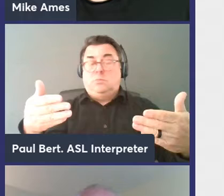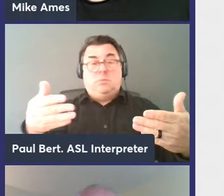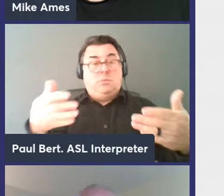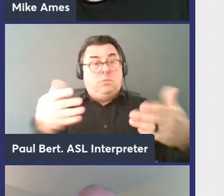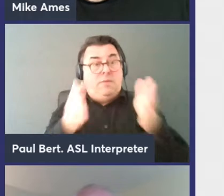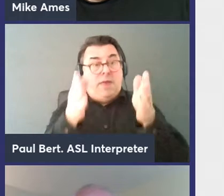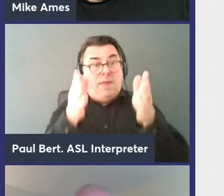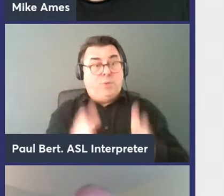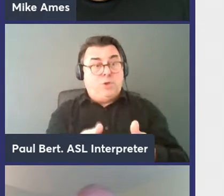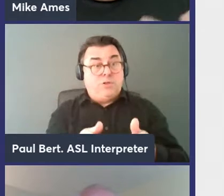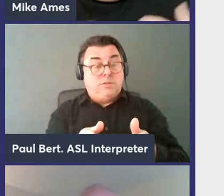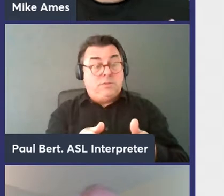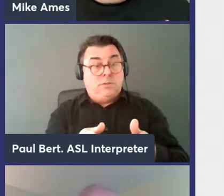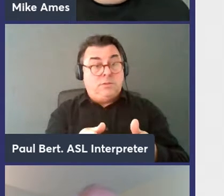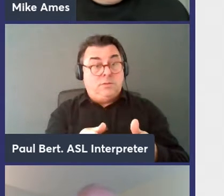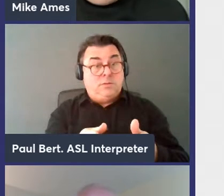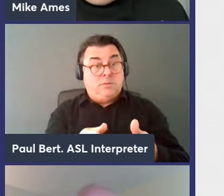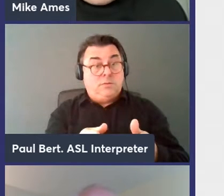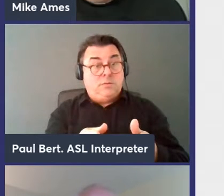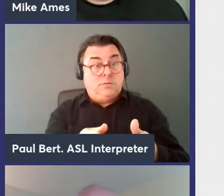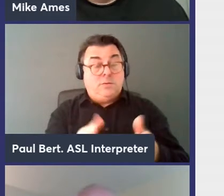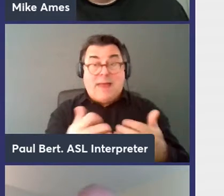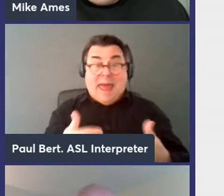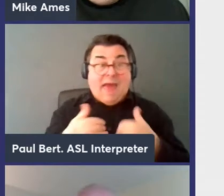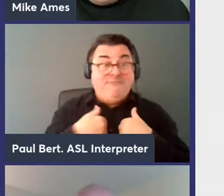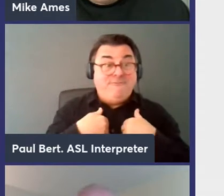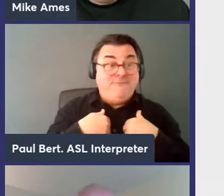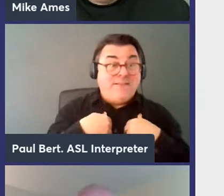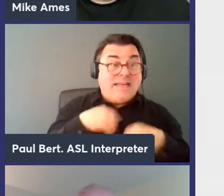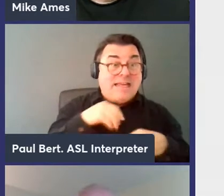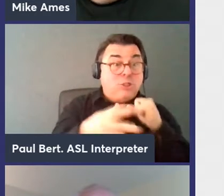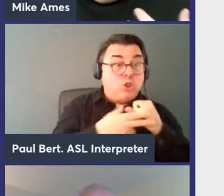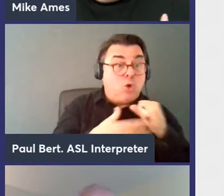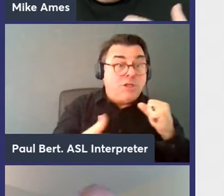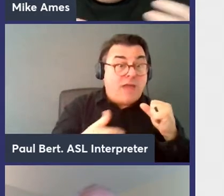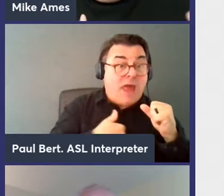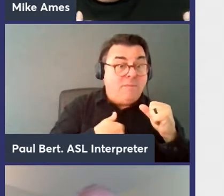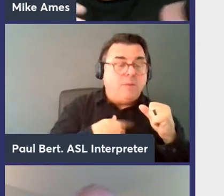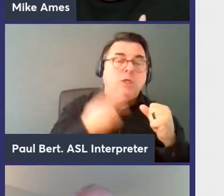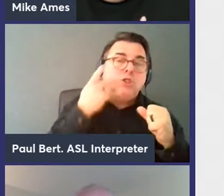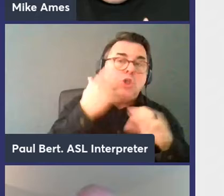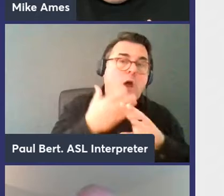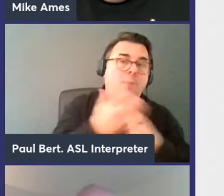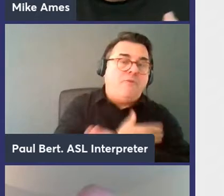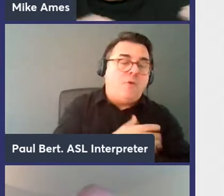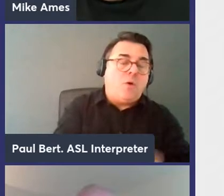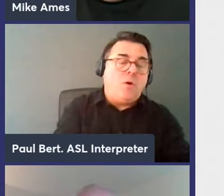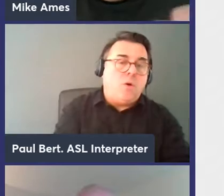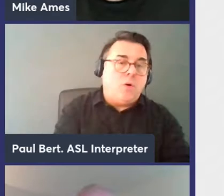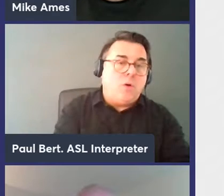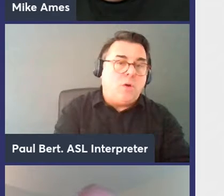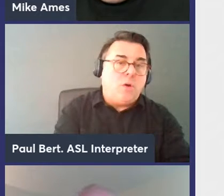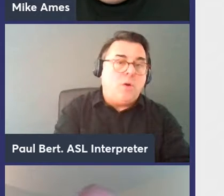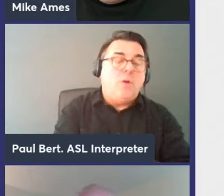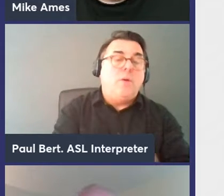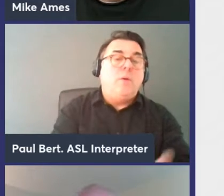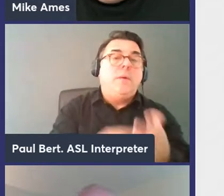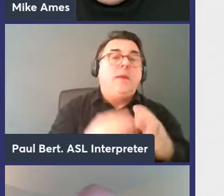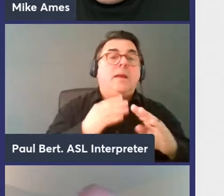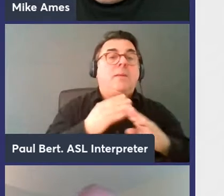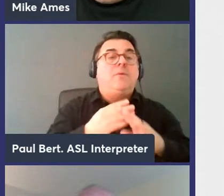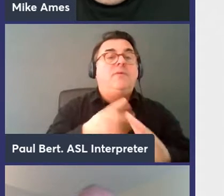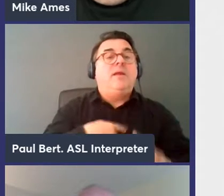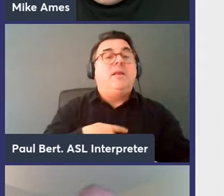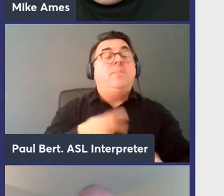person exist in our data store? Maybe we've seen them before. So that way we have the ability to prevent those like